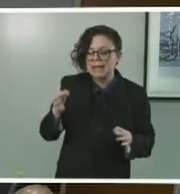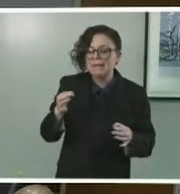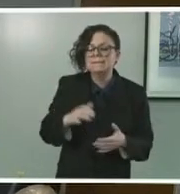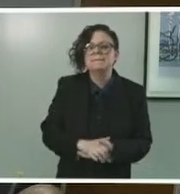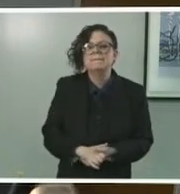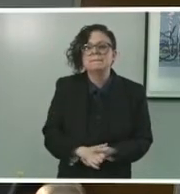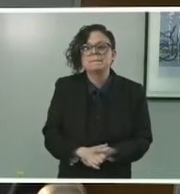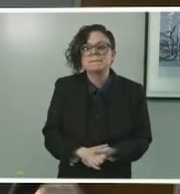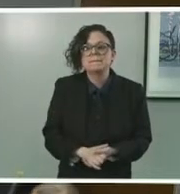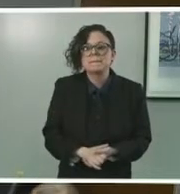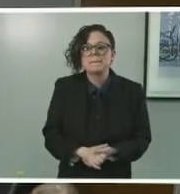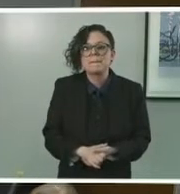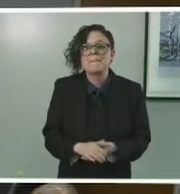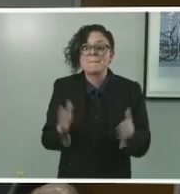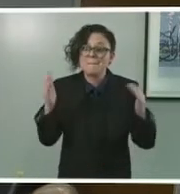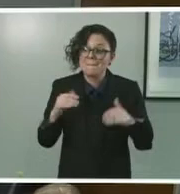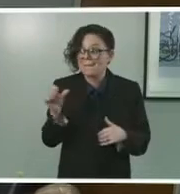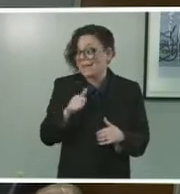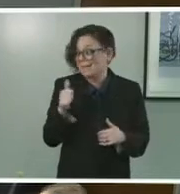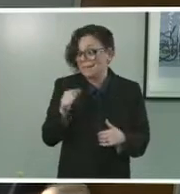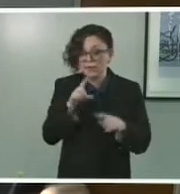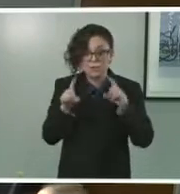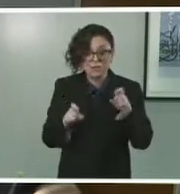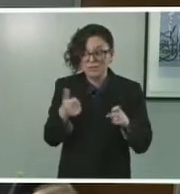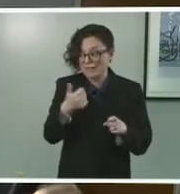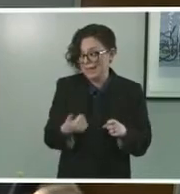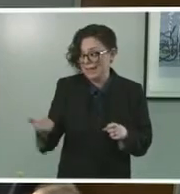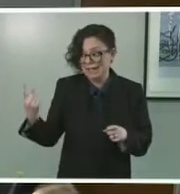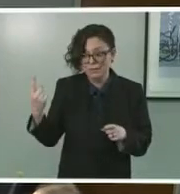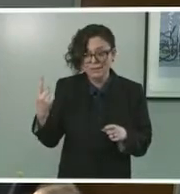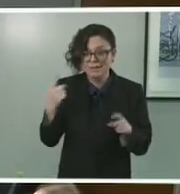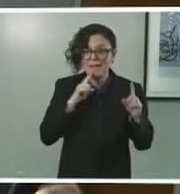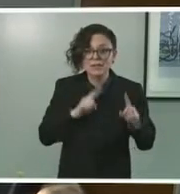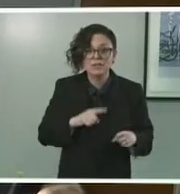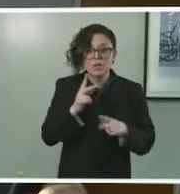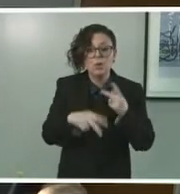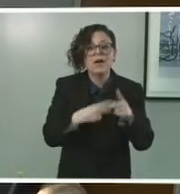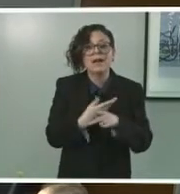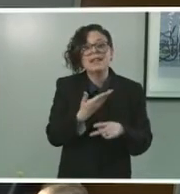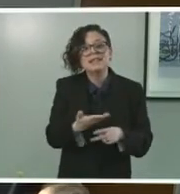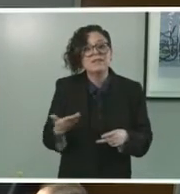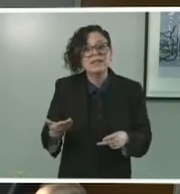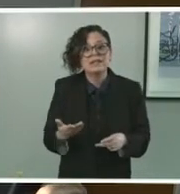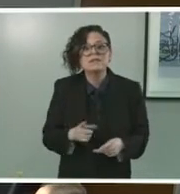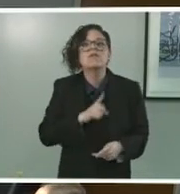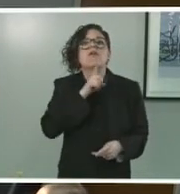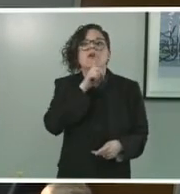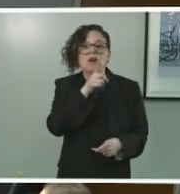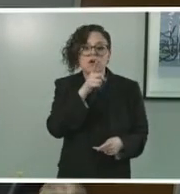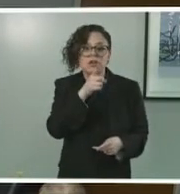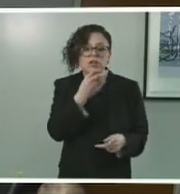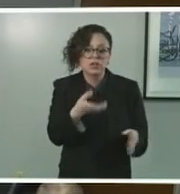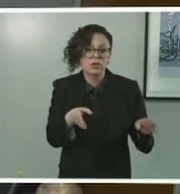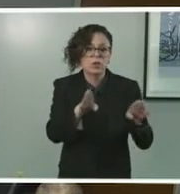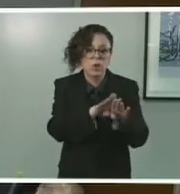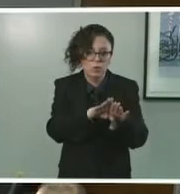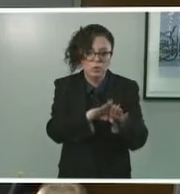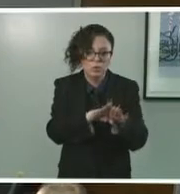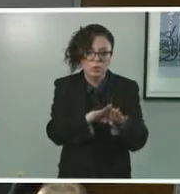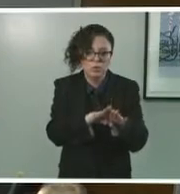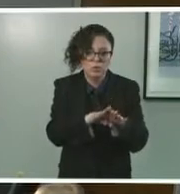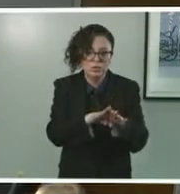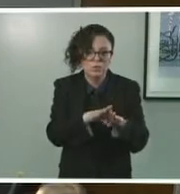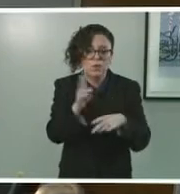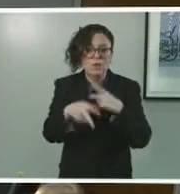Here's a wide open one for you guys. What kinds of things are closed? Why don't we talk about what businesses are not exempted here